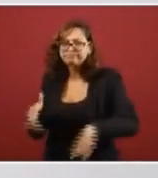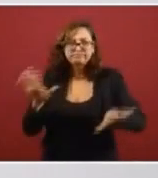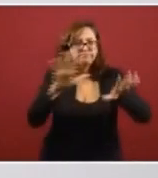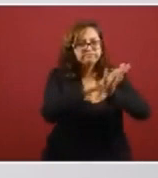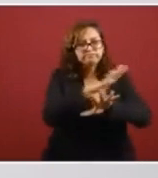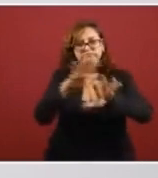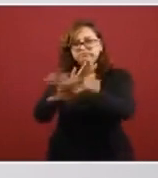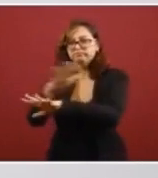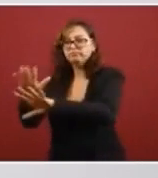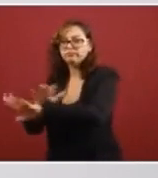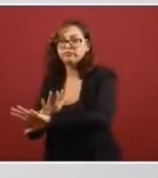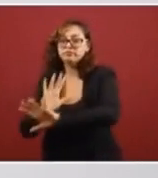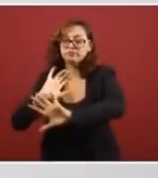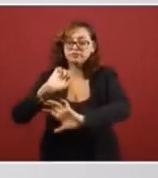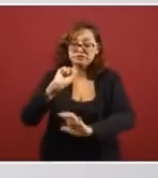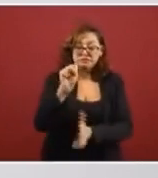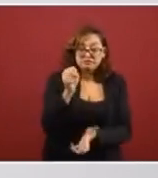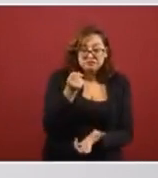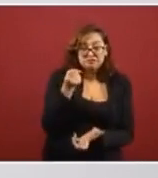and